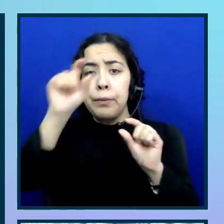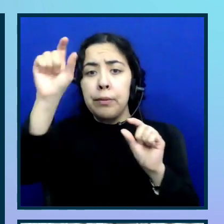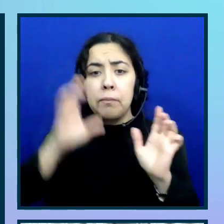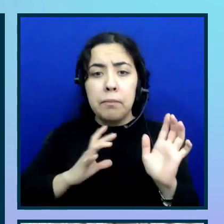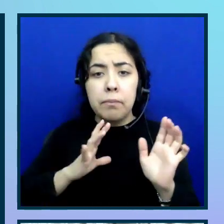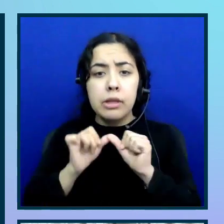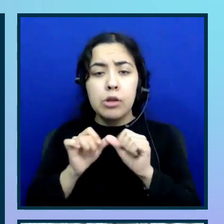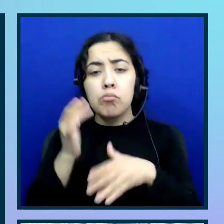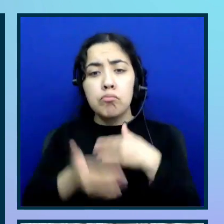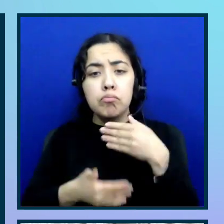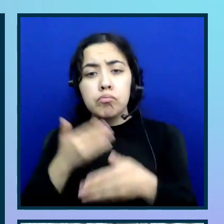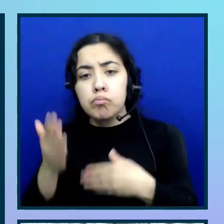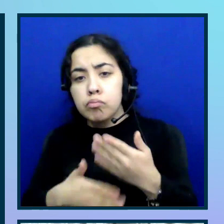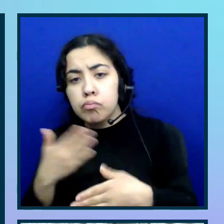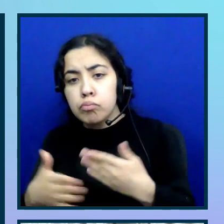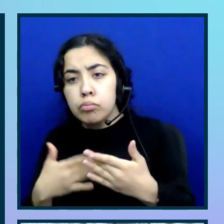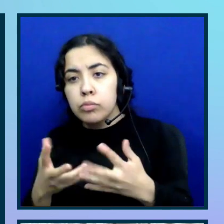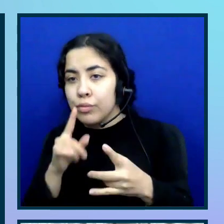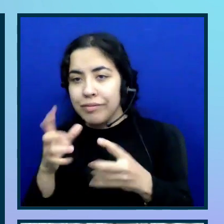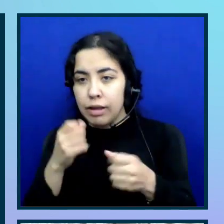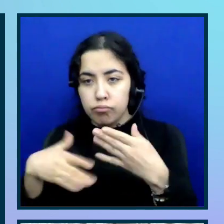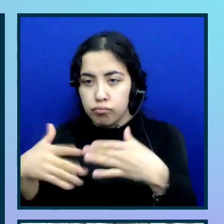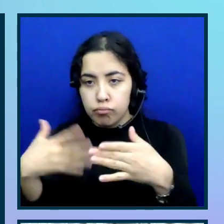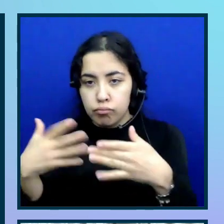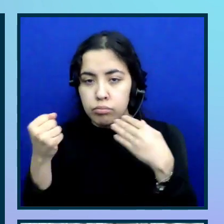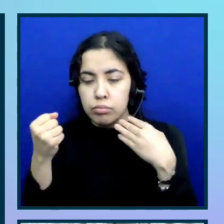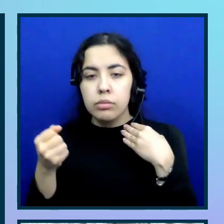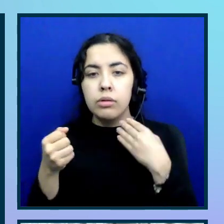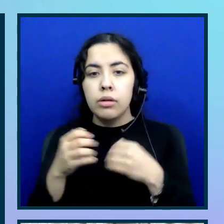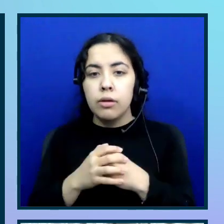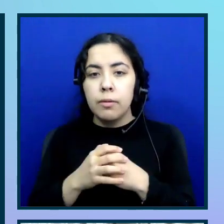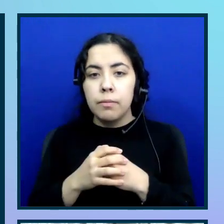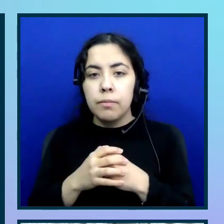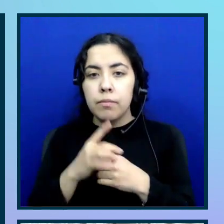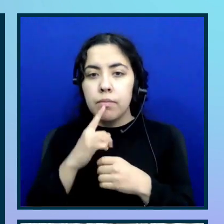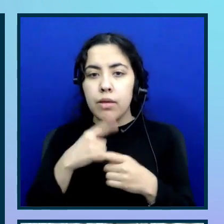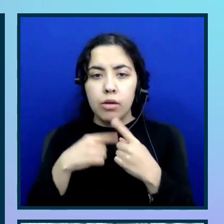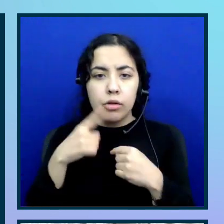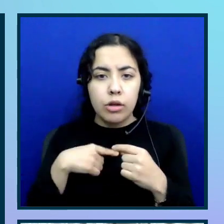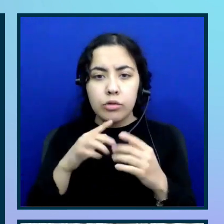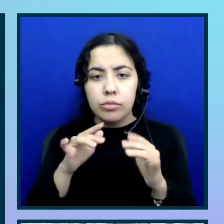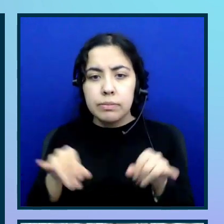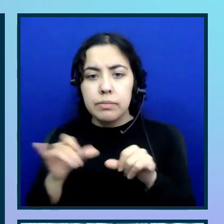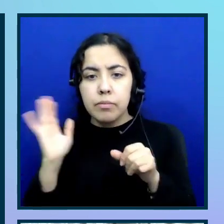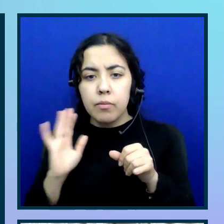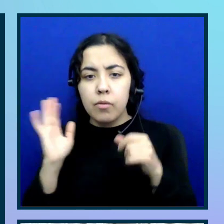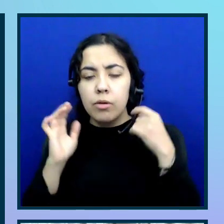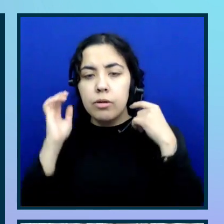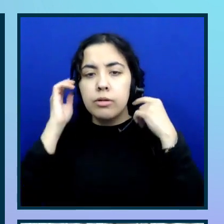to continue through the steps. I'm just going to skip through this really quickly to answer how we did before.